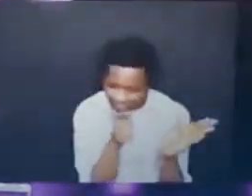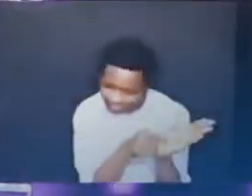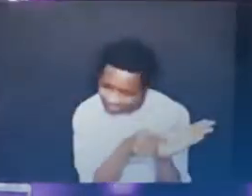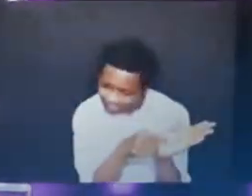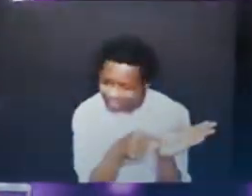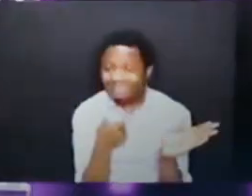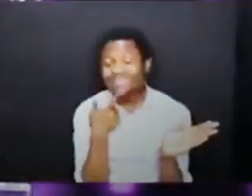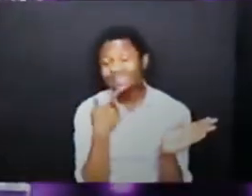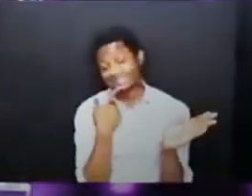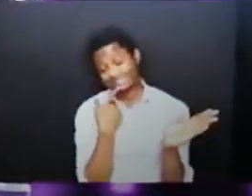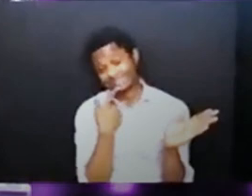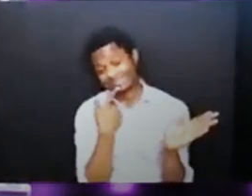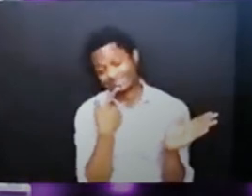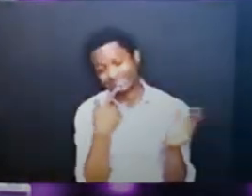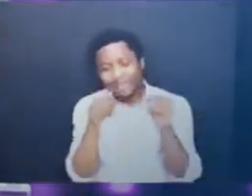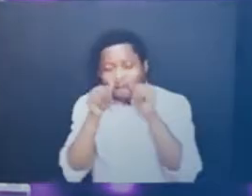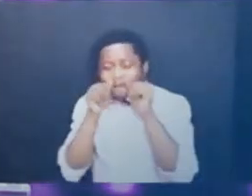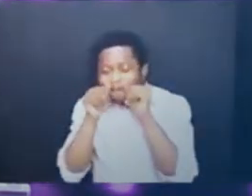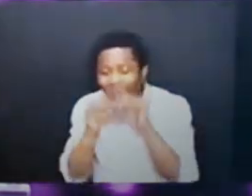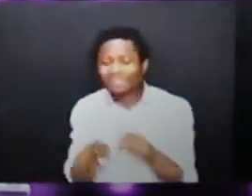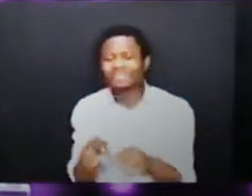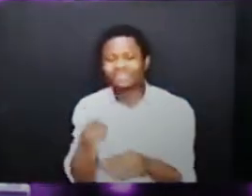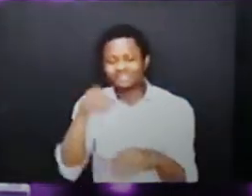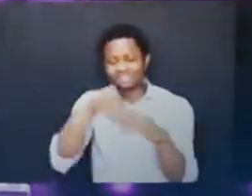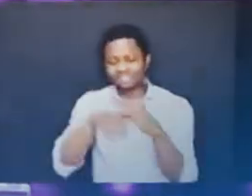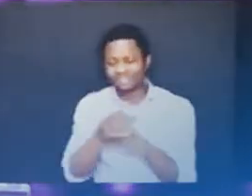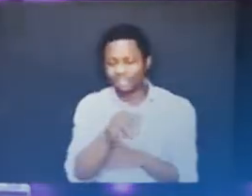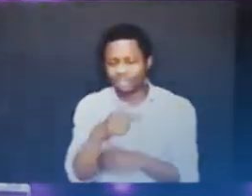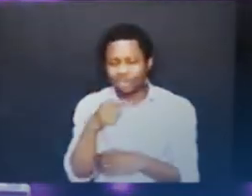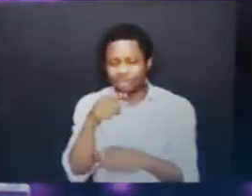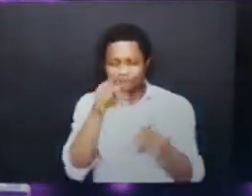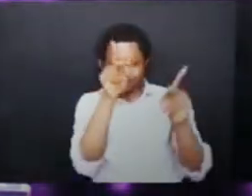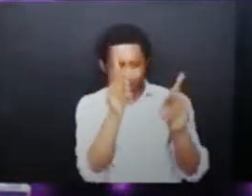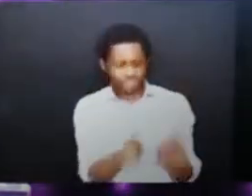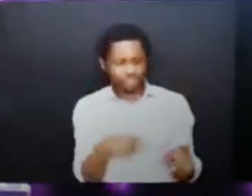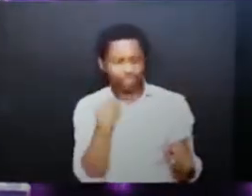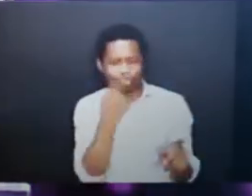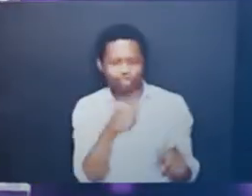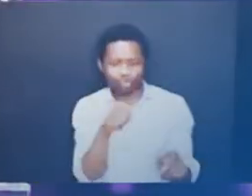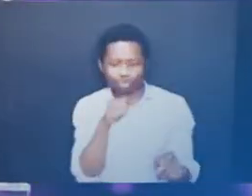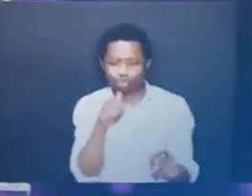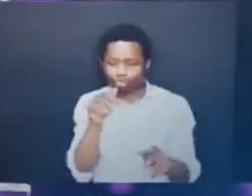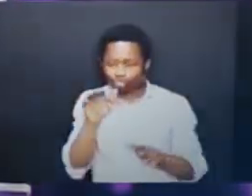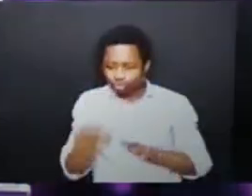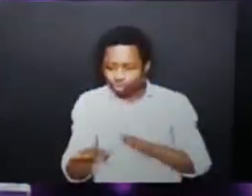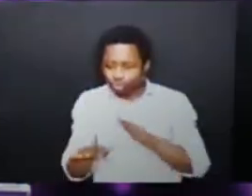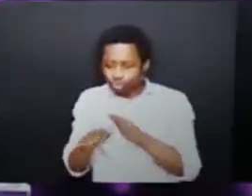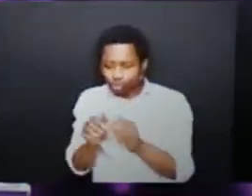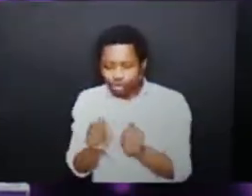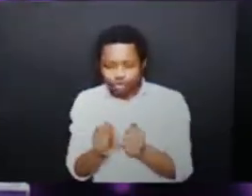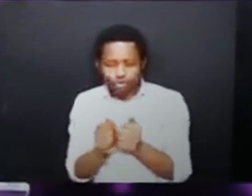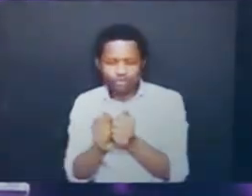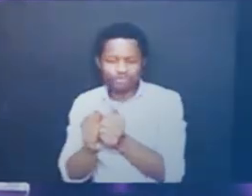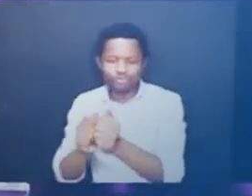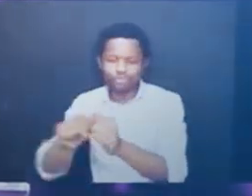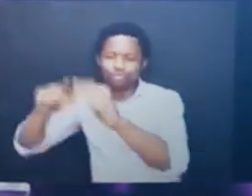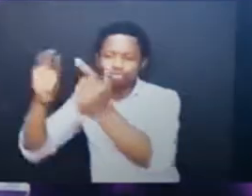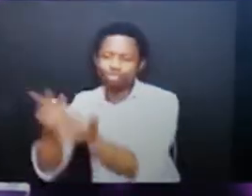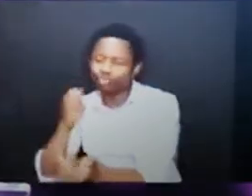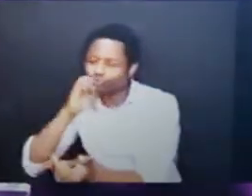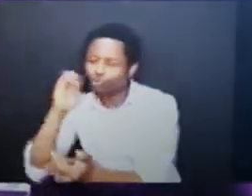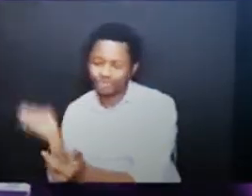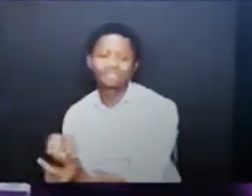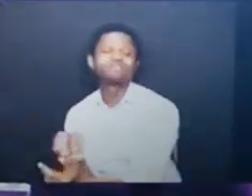any one of us who does not walk in step with the wicked. Say we shira yen in shirani ya yen